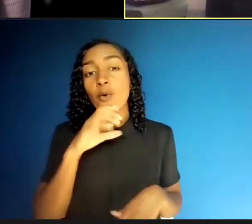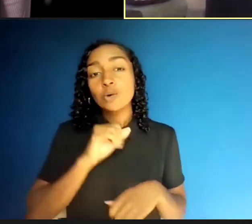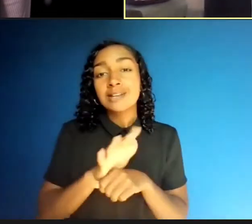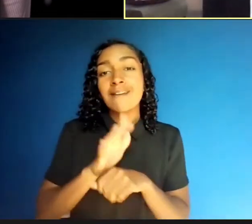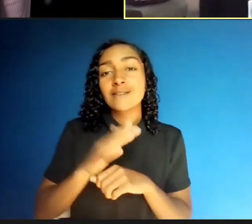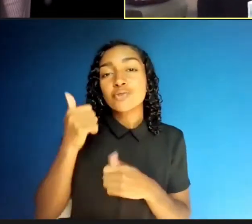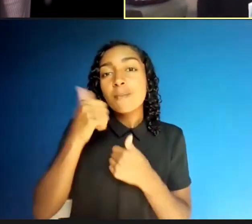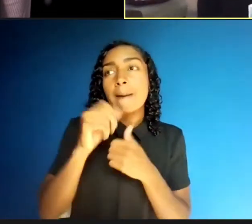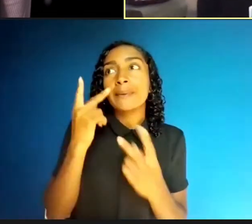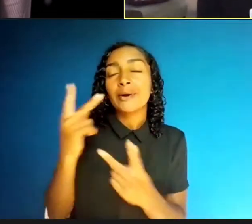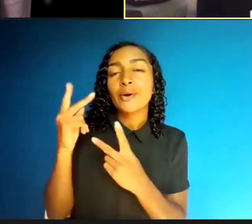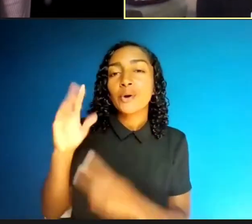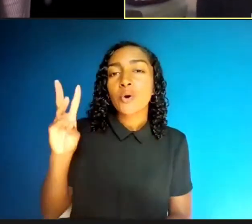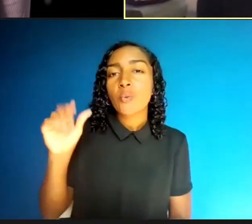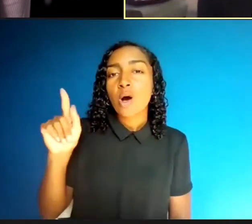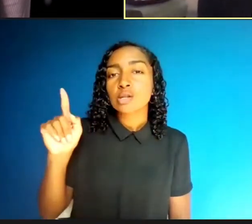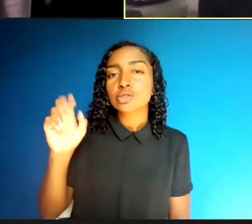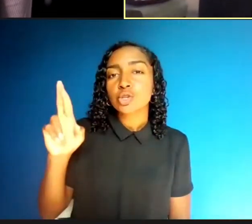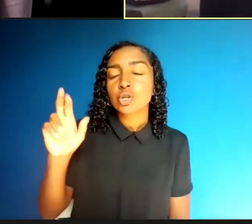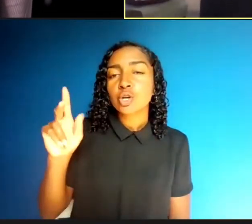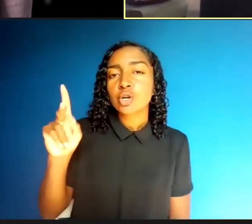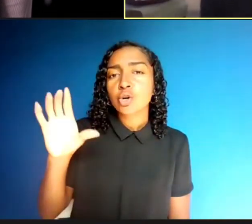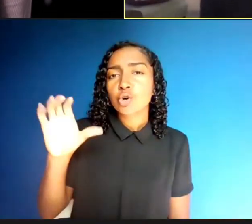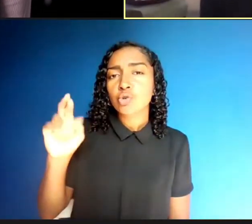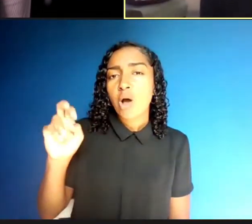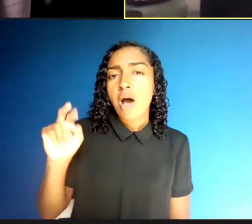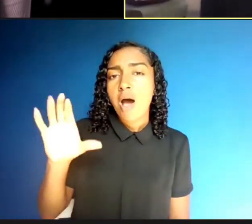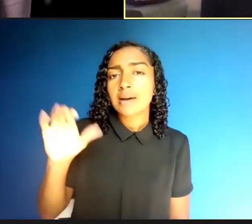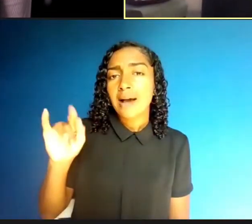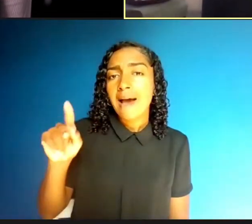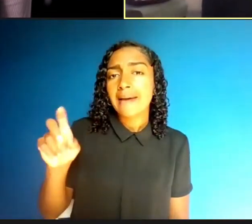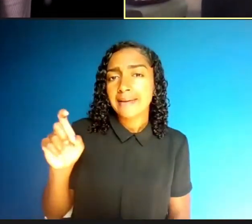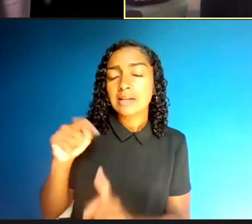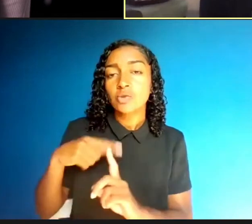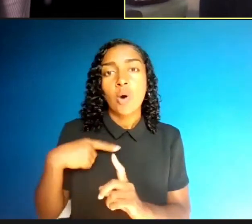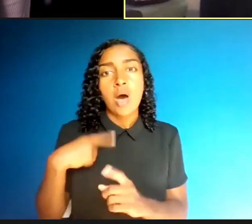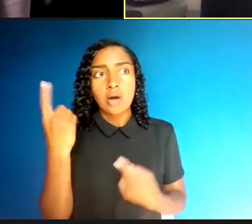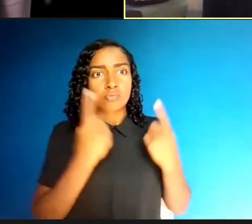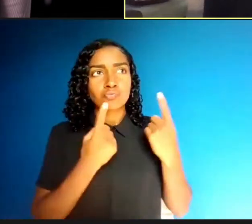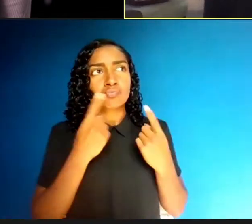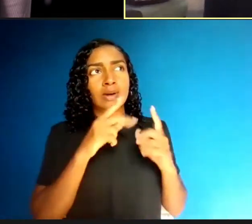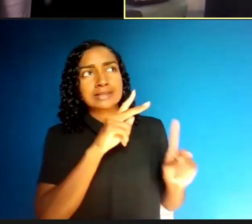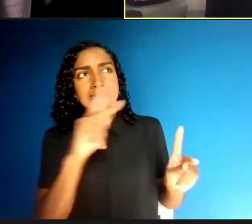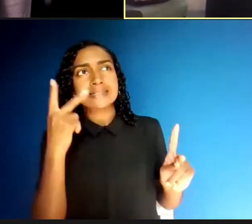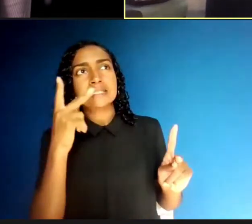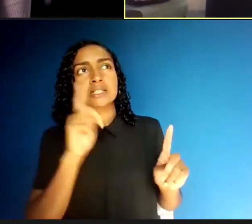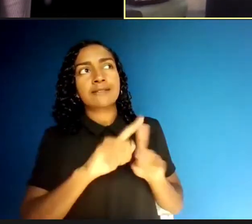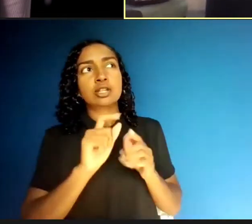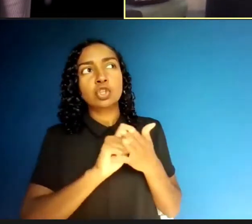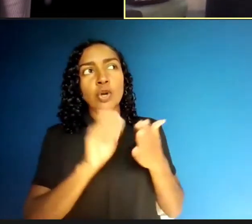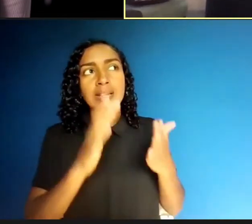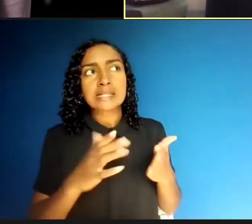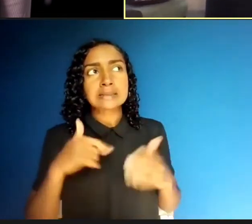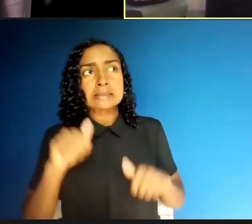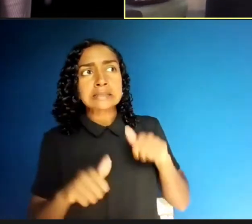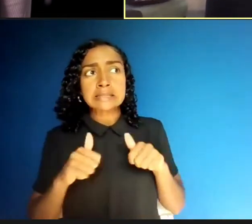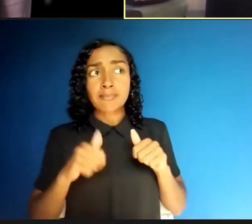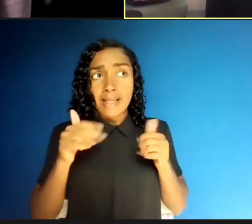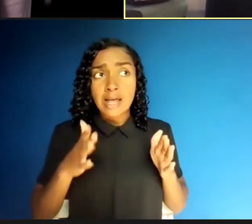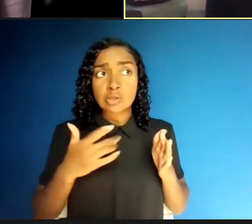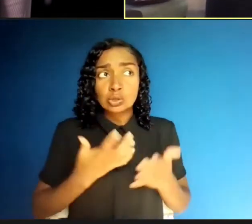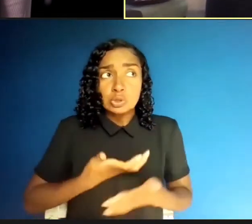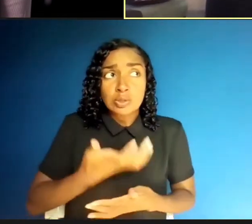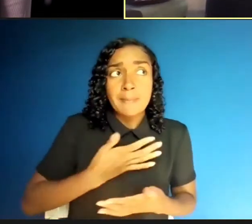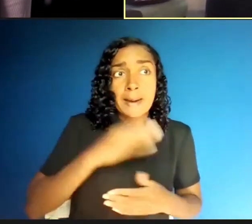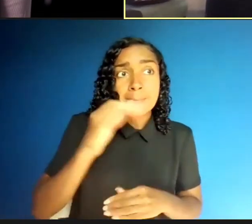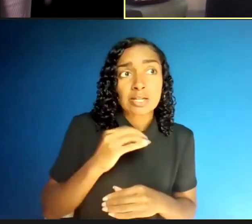Cronkite. And so I think I see journalists often struggling with, am I allowed to put my opinion in here? But I think the Trump era